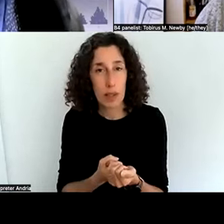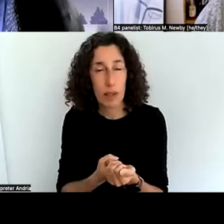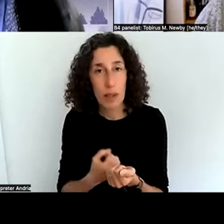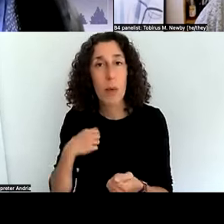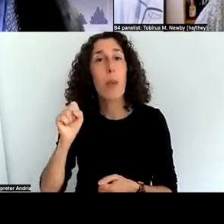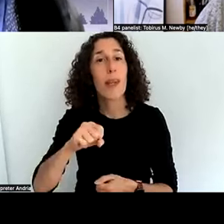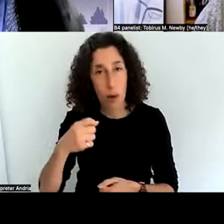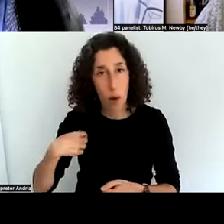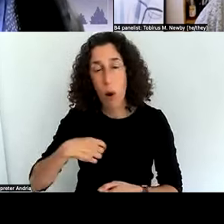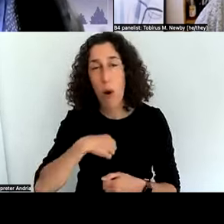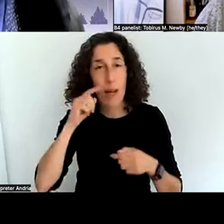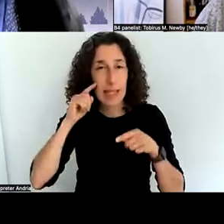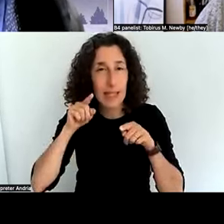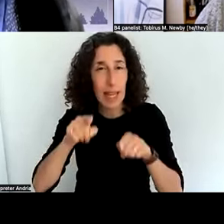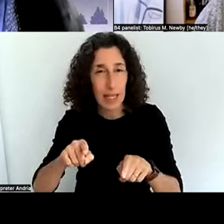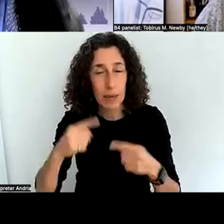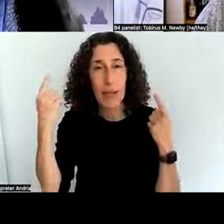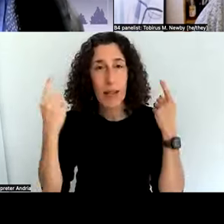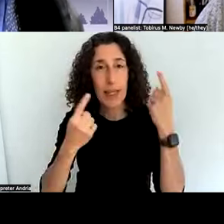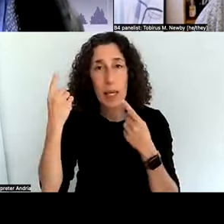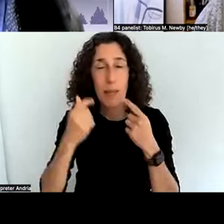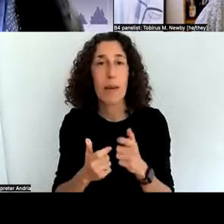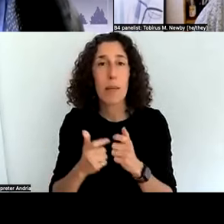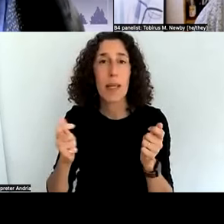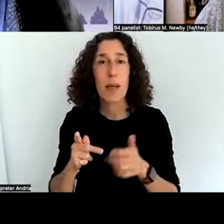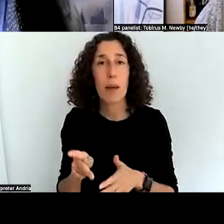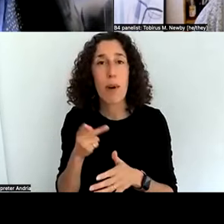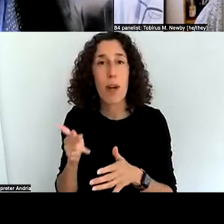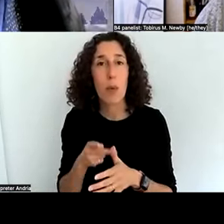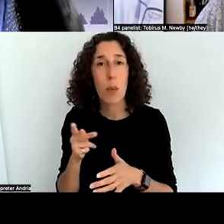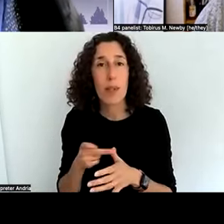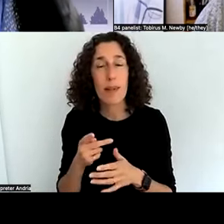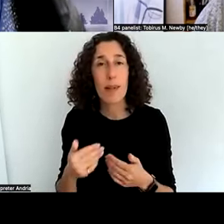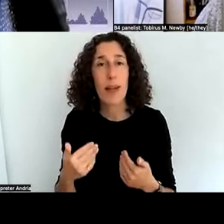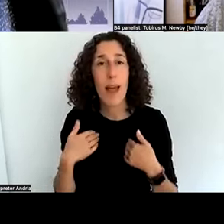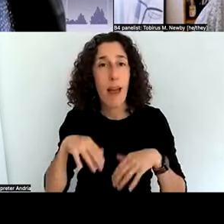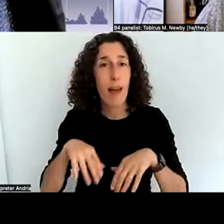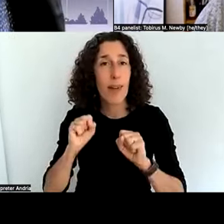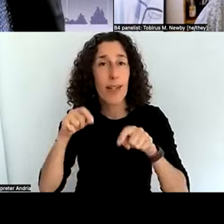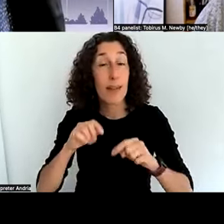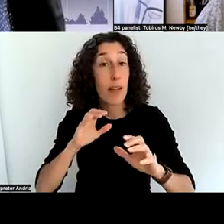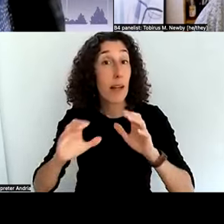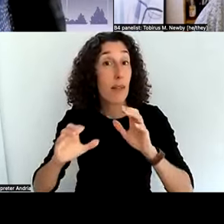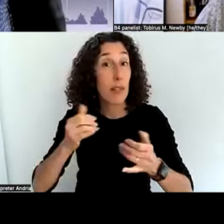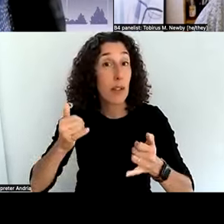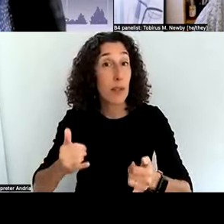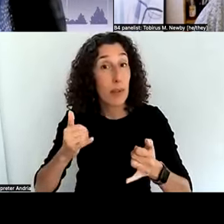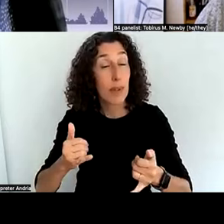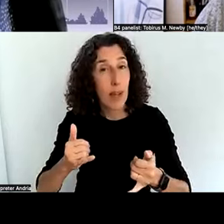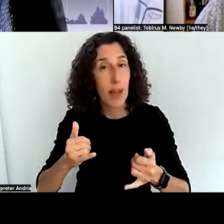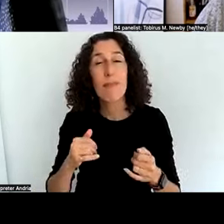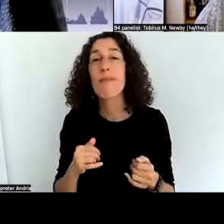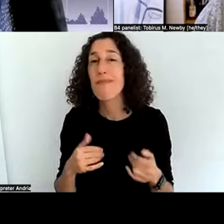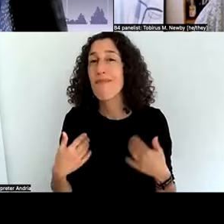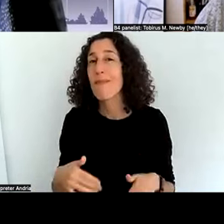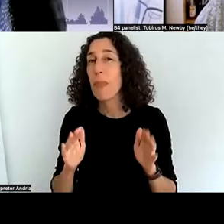thinking about these really big priorities. And having this conversation today has been really, really wonderful in terms of all